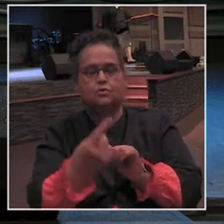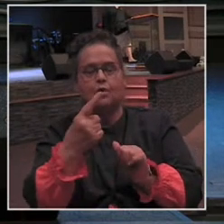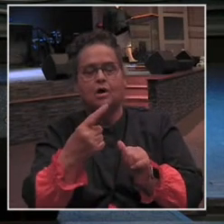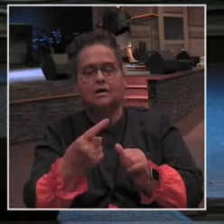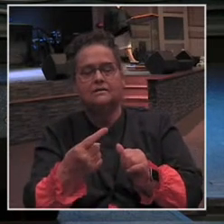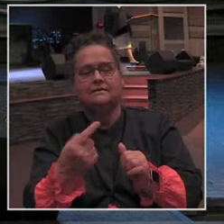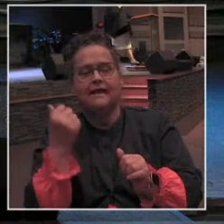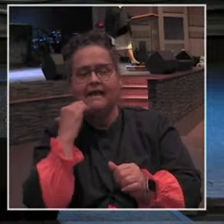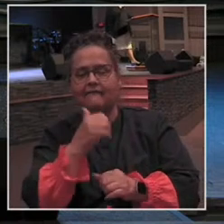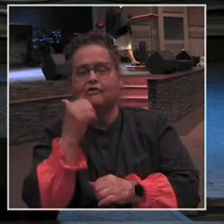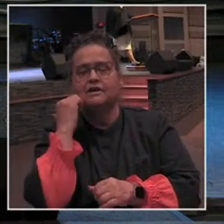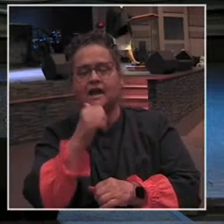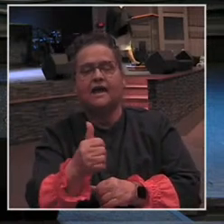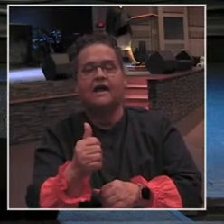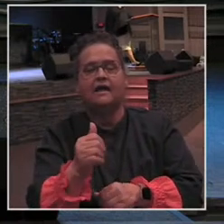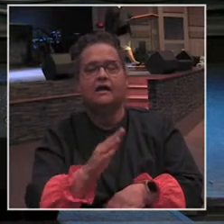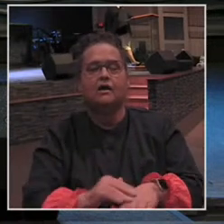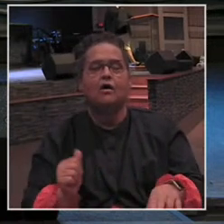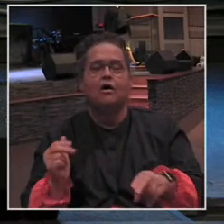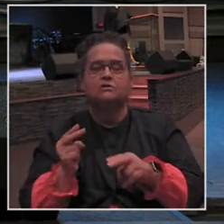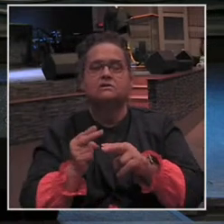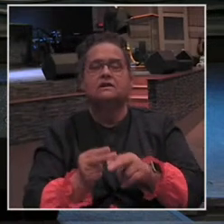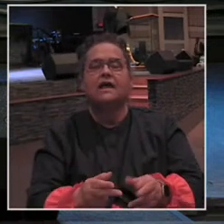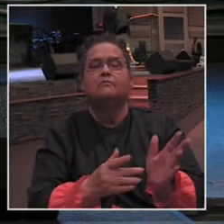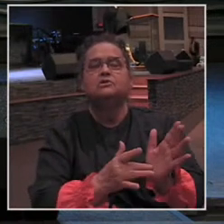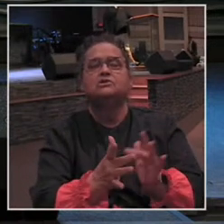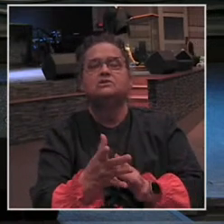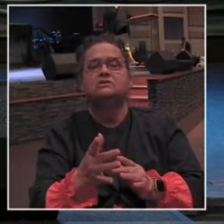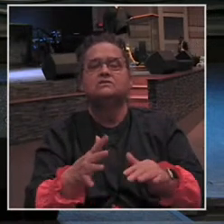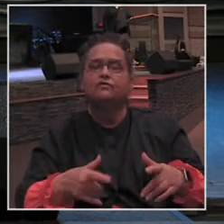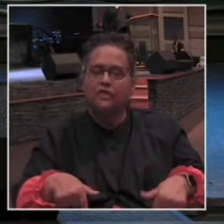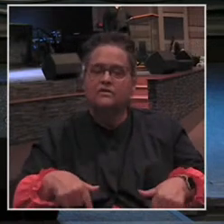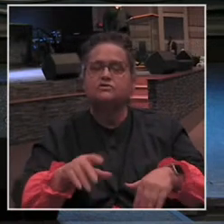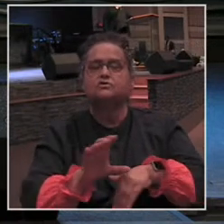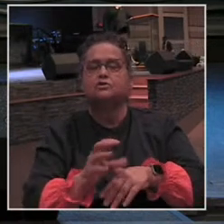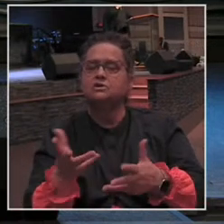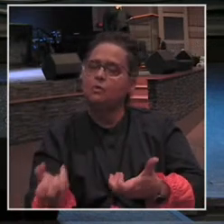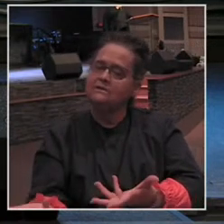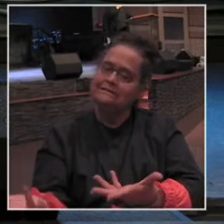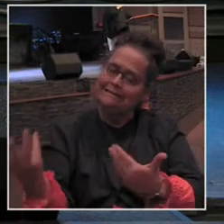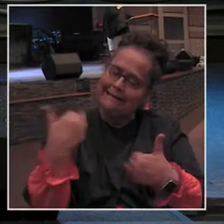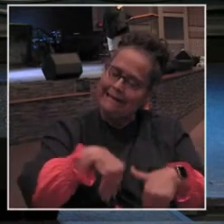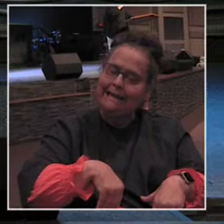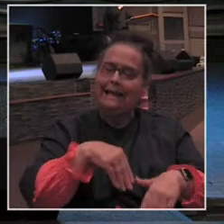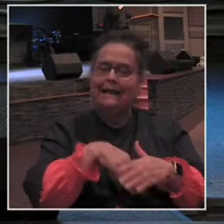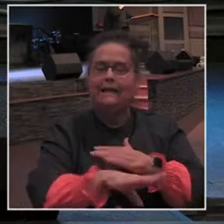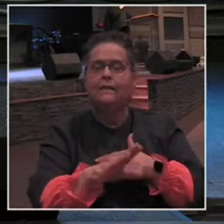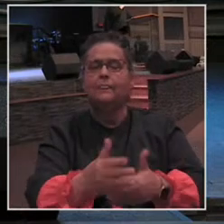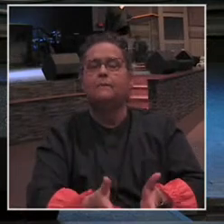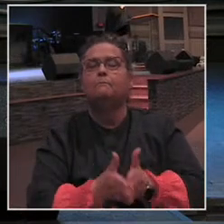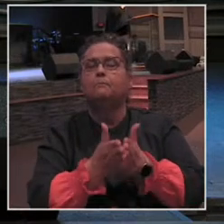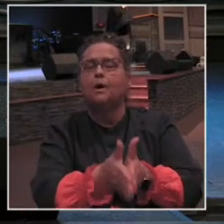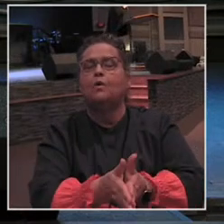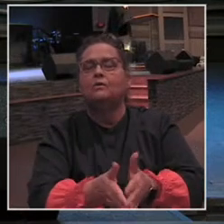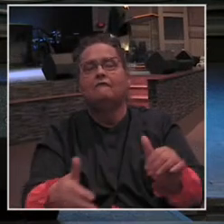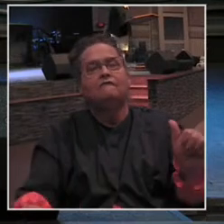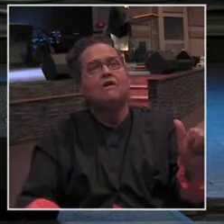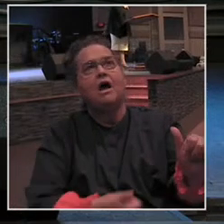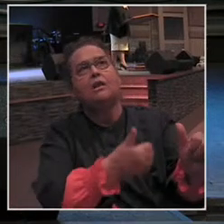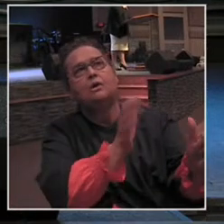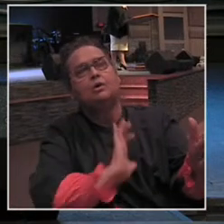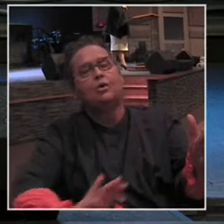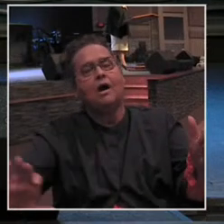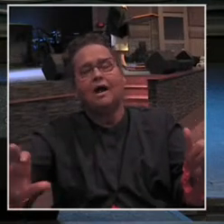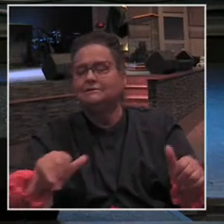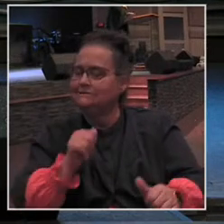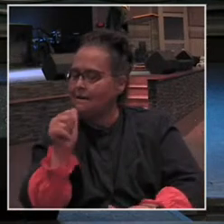name of Jesus over this church. He wants us in the boat. He wants us to live a life of following Christ, not